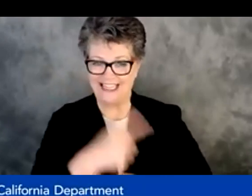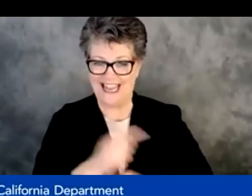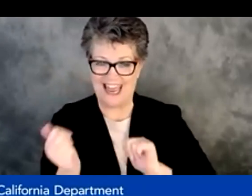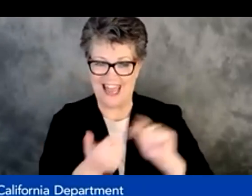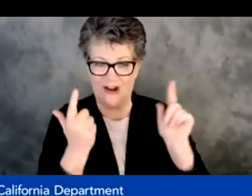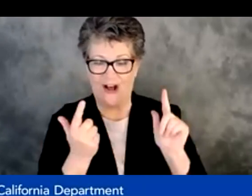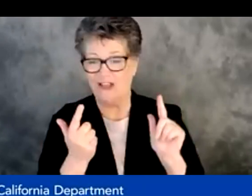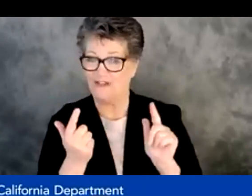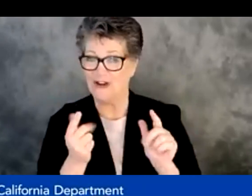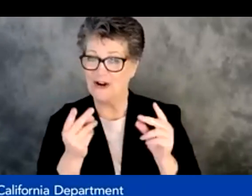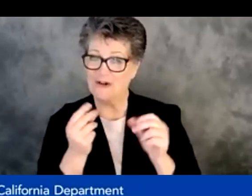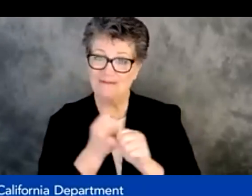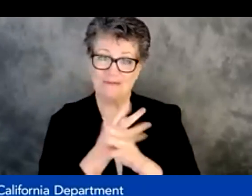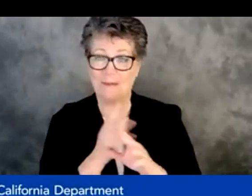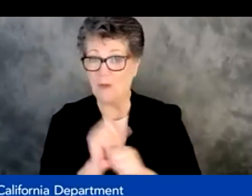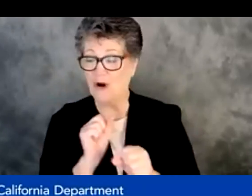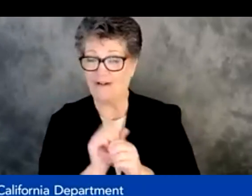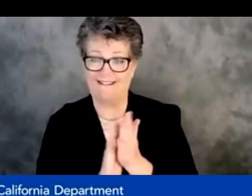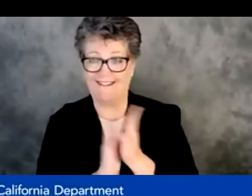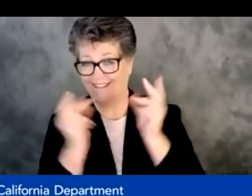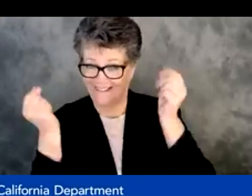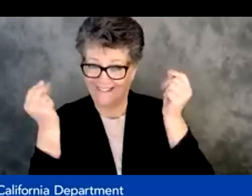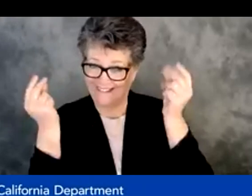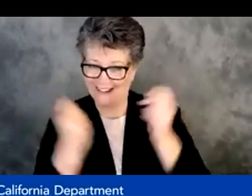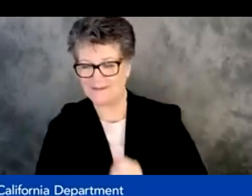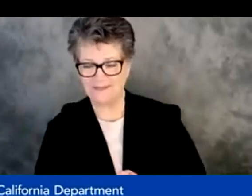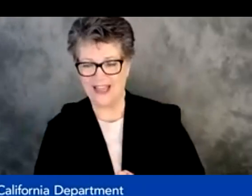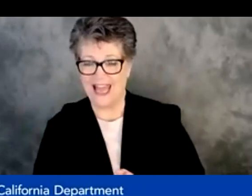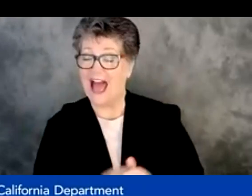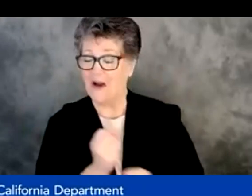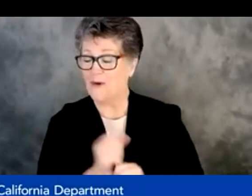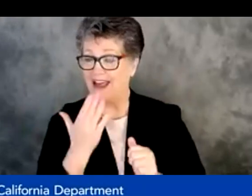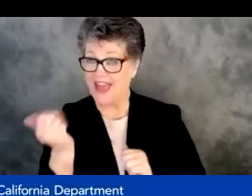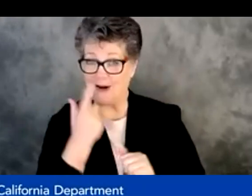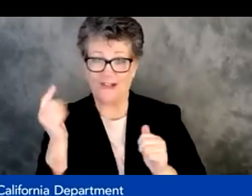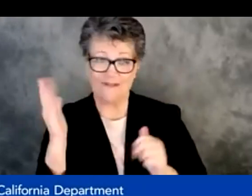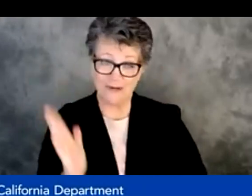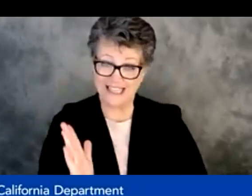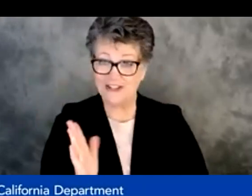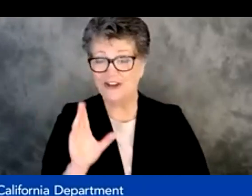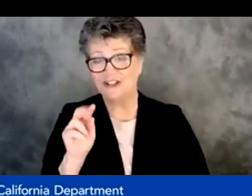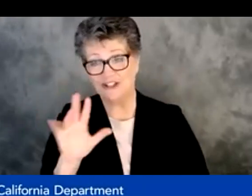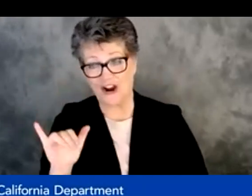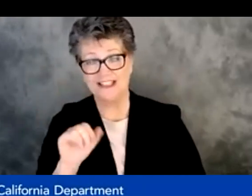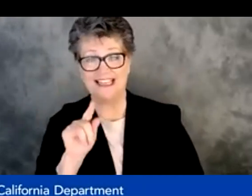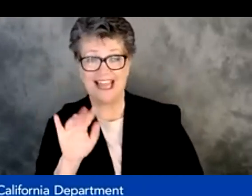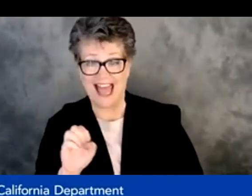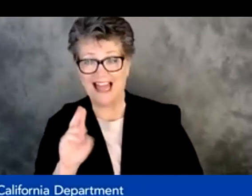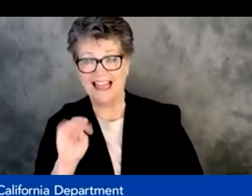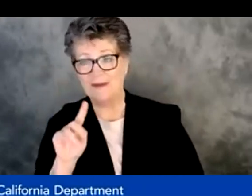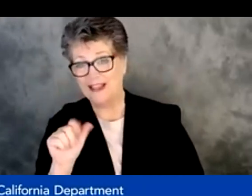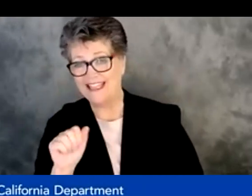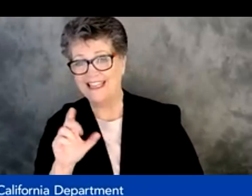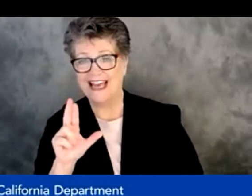prep work and follow-up. You'll have follow-up too. I want to thank all of our presenters, Darcy, Allie, Melinda,